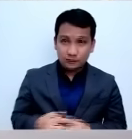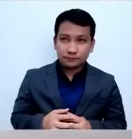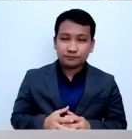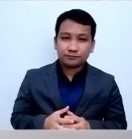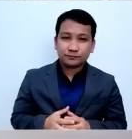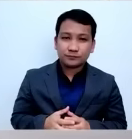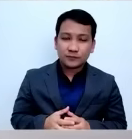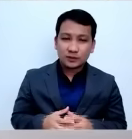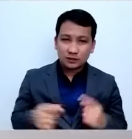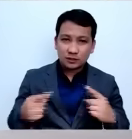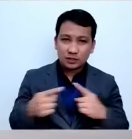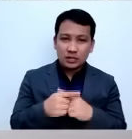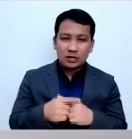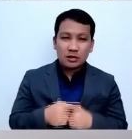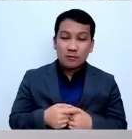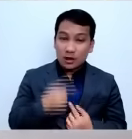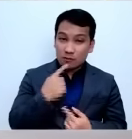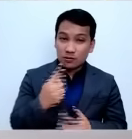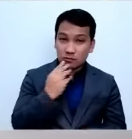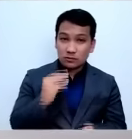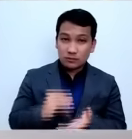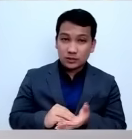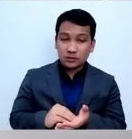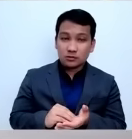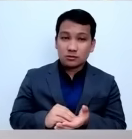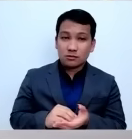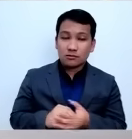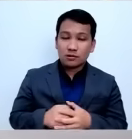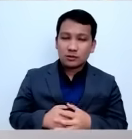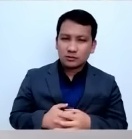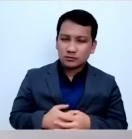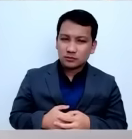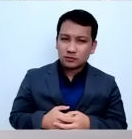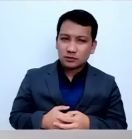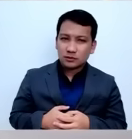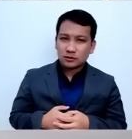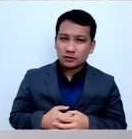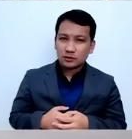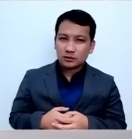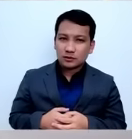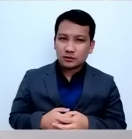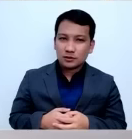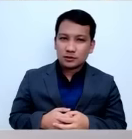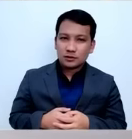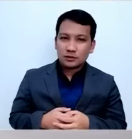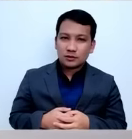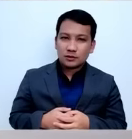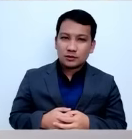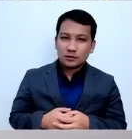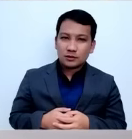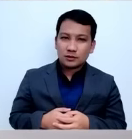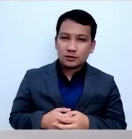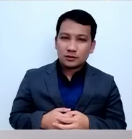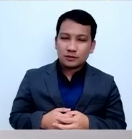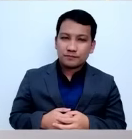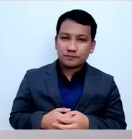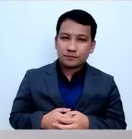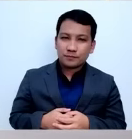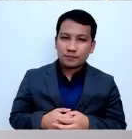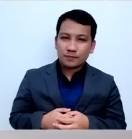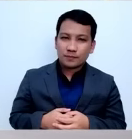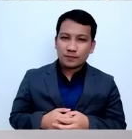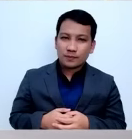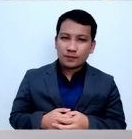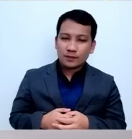essentially the message that was sent that we spoke of to each other, that we were in